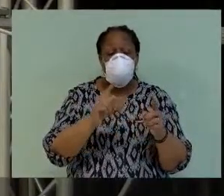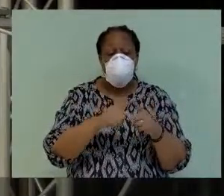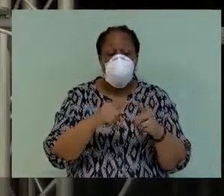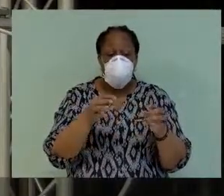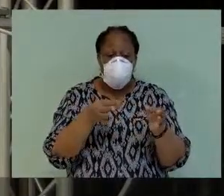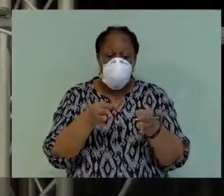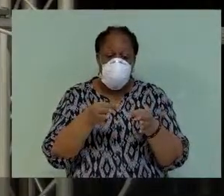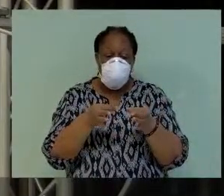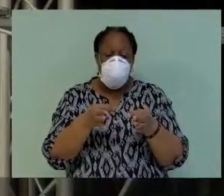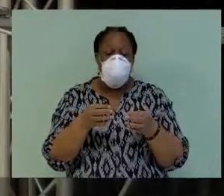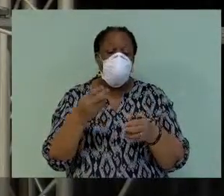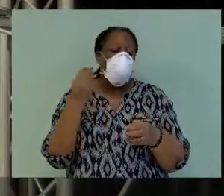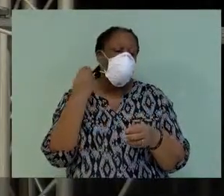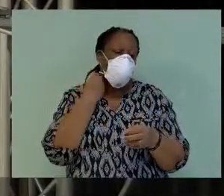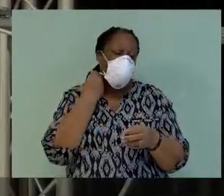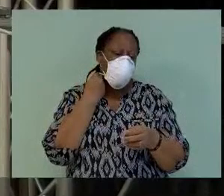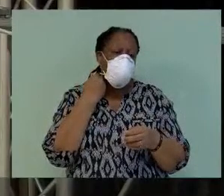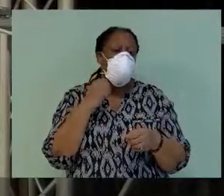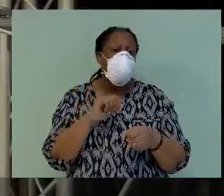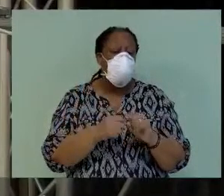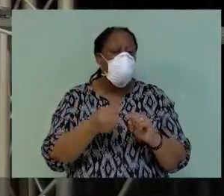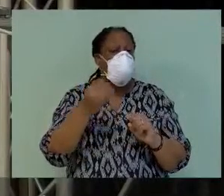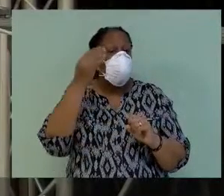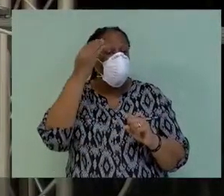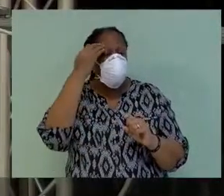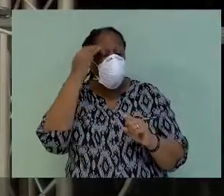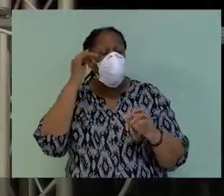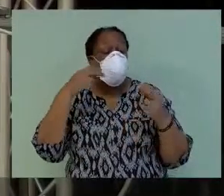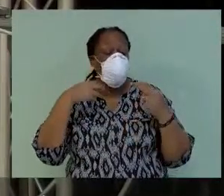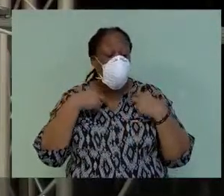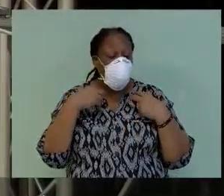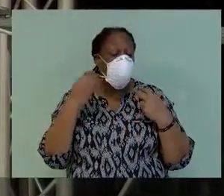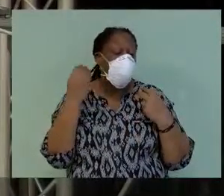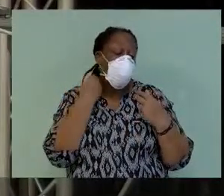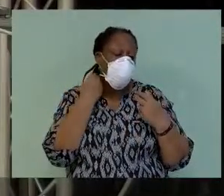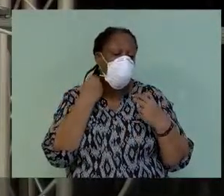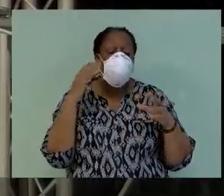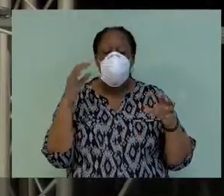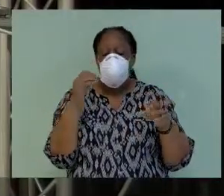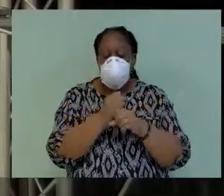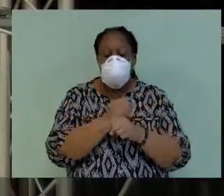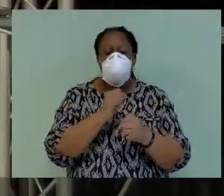their temperature. So they could know that they have a fever, they're going out, they take 2